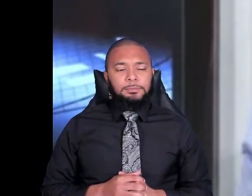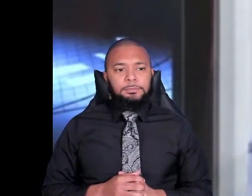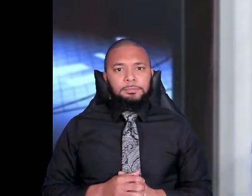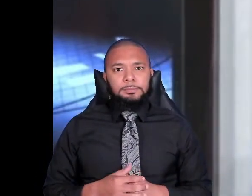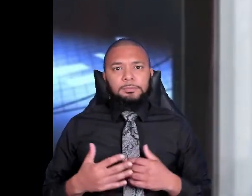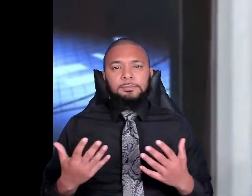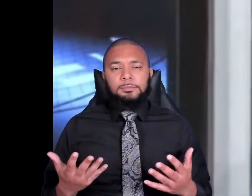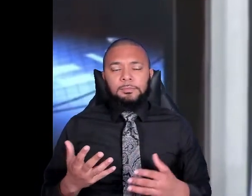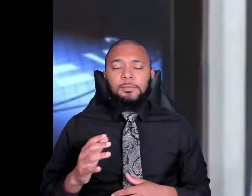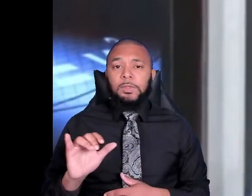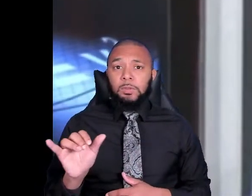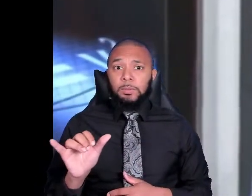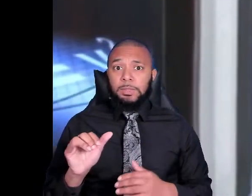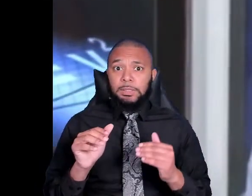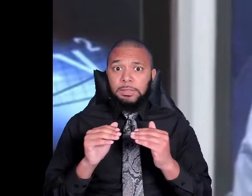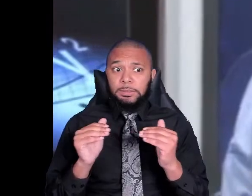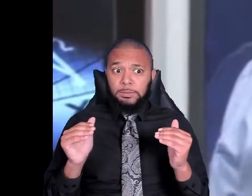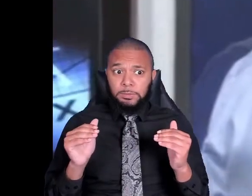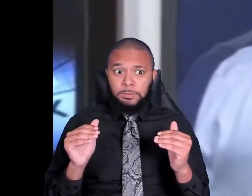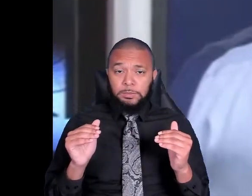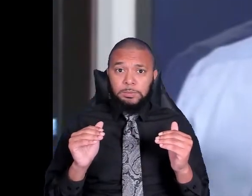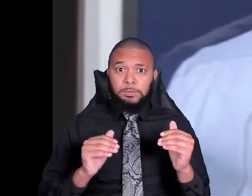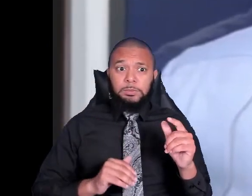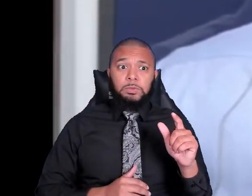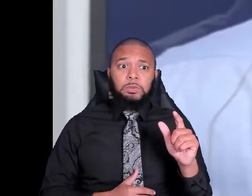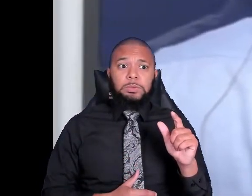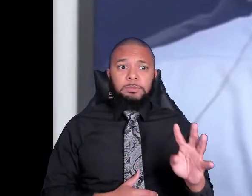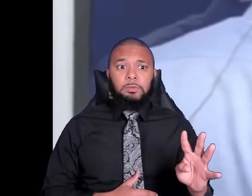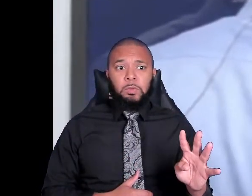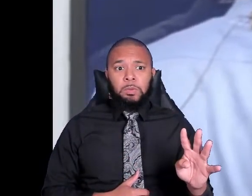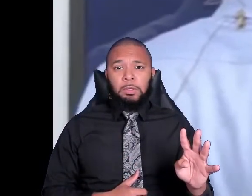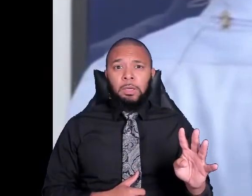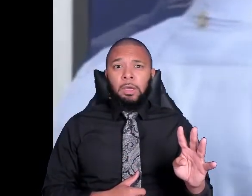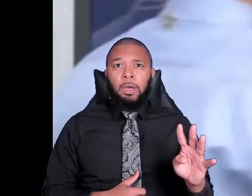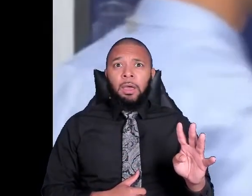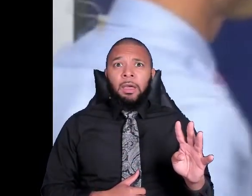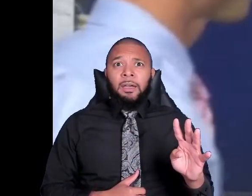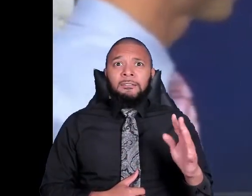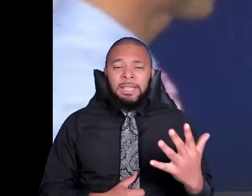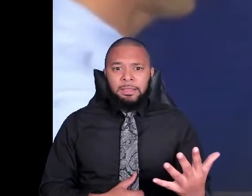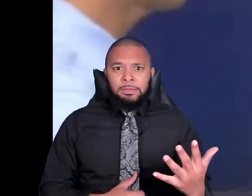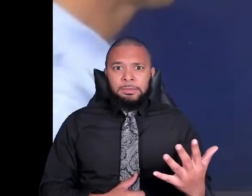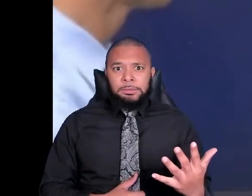So y equals 24 fifths.